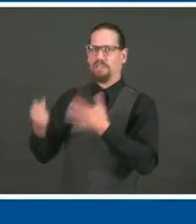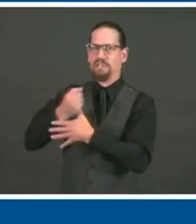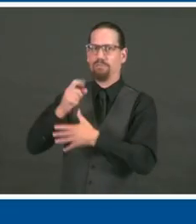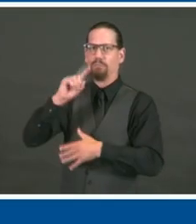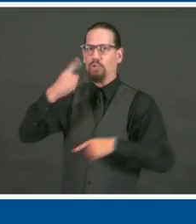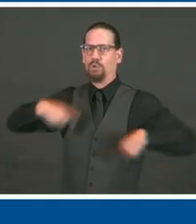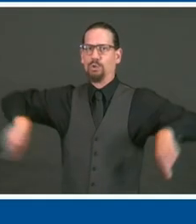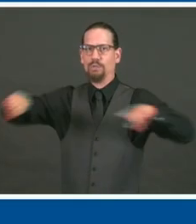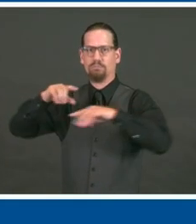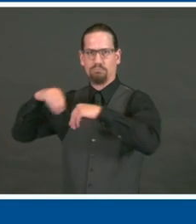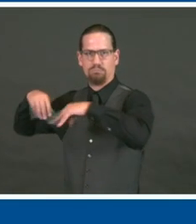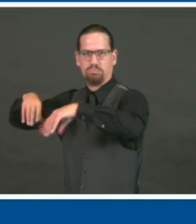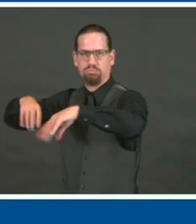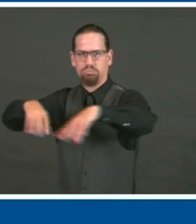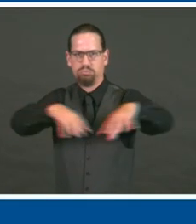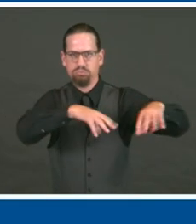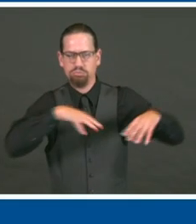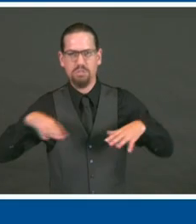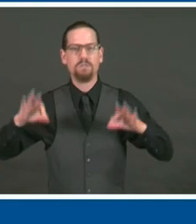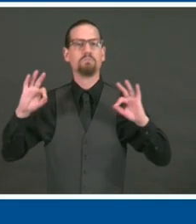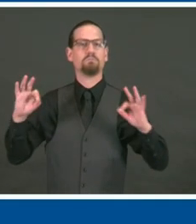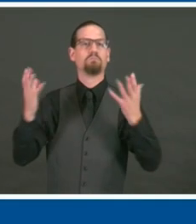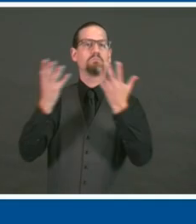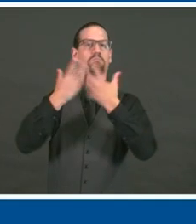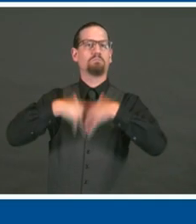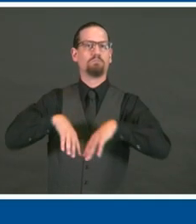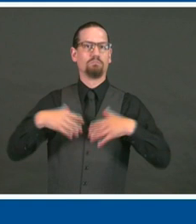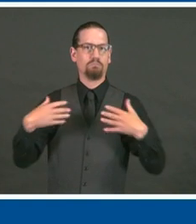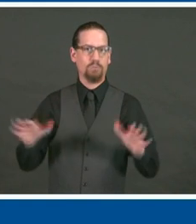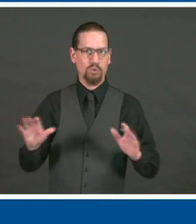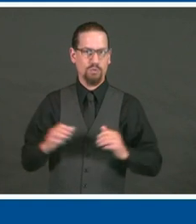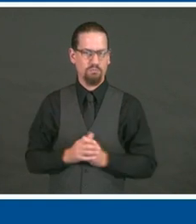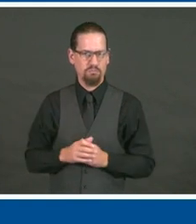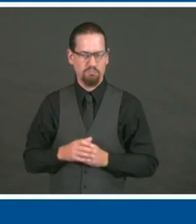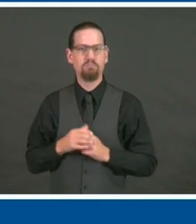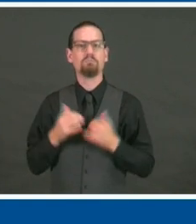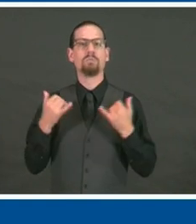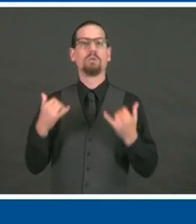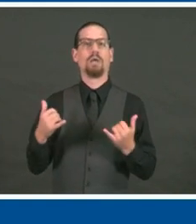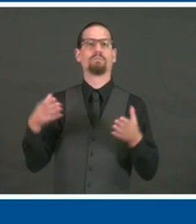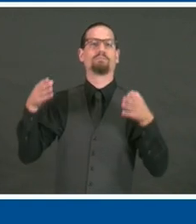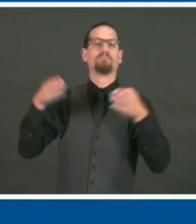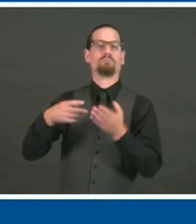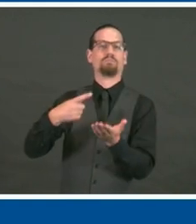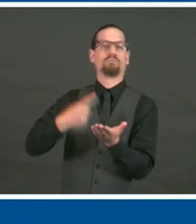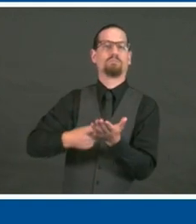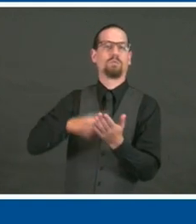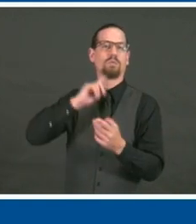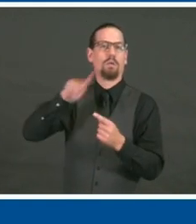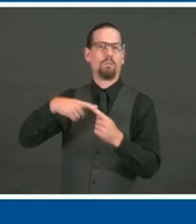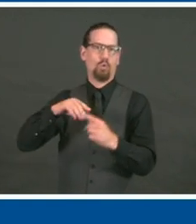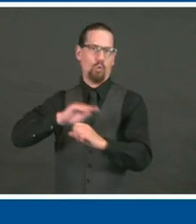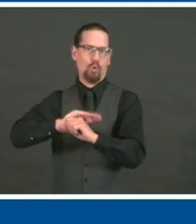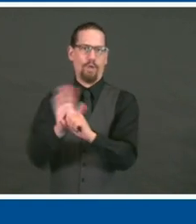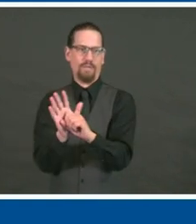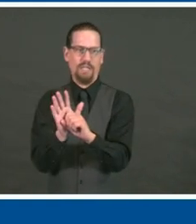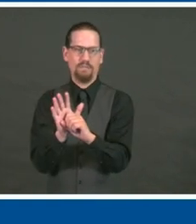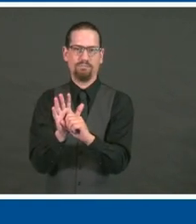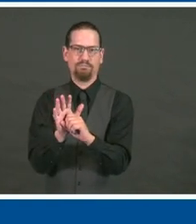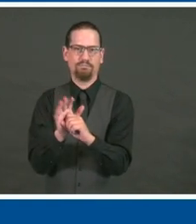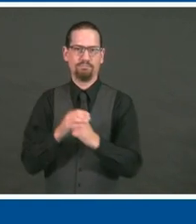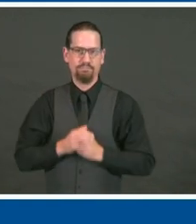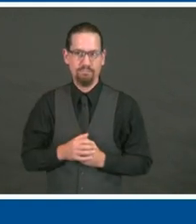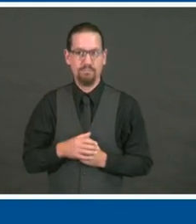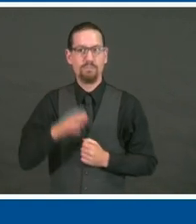the other disaster that we're managing, which is coronavirus. And we'll begin, as we always do, with the data. And I'd ask you please to put the data